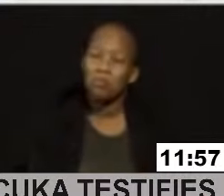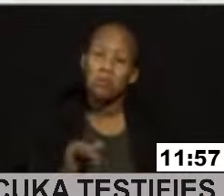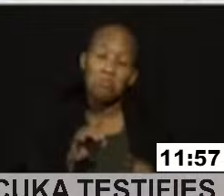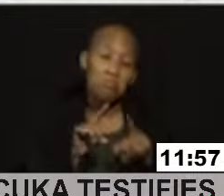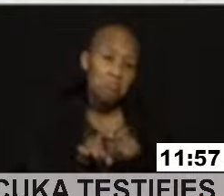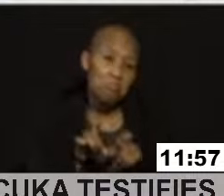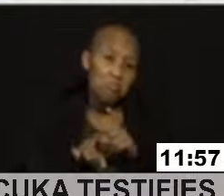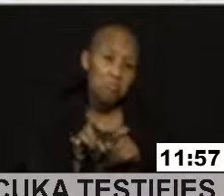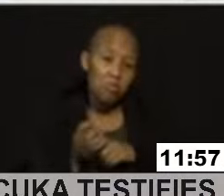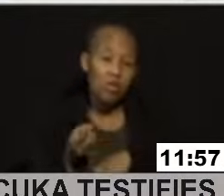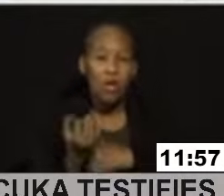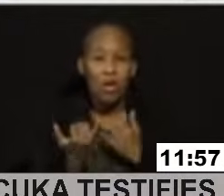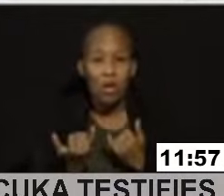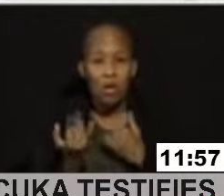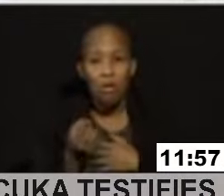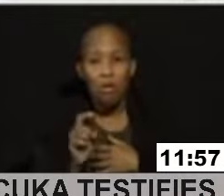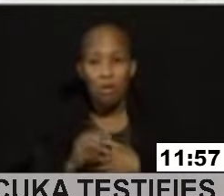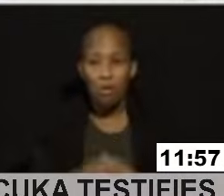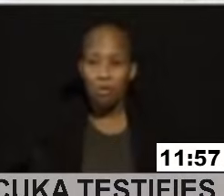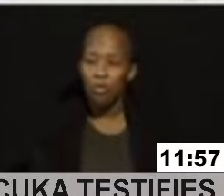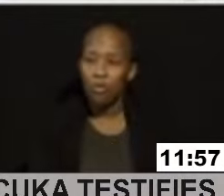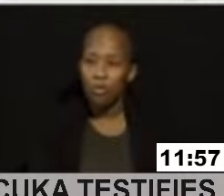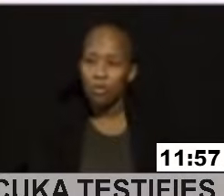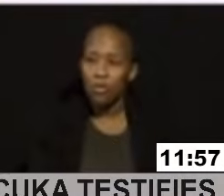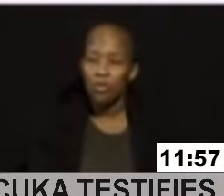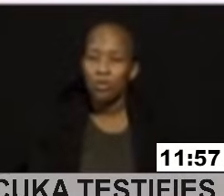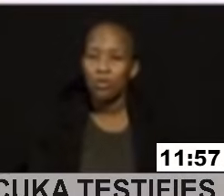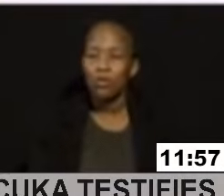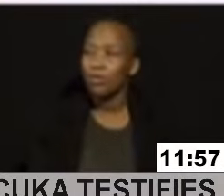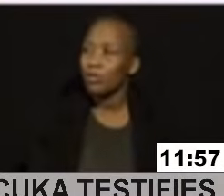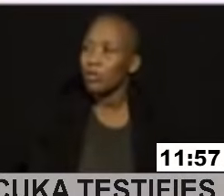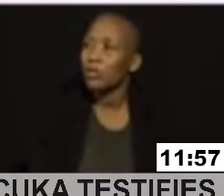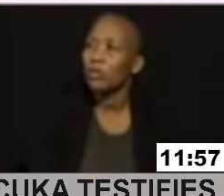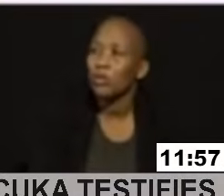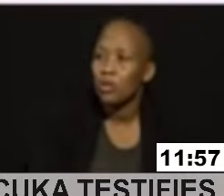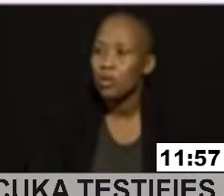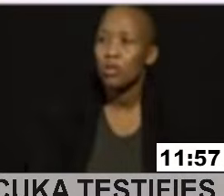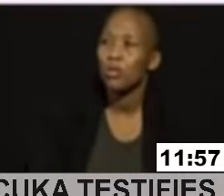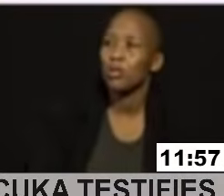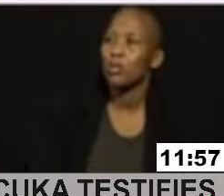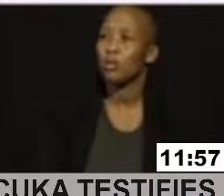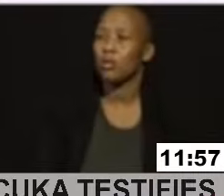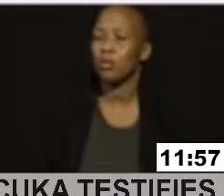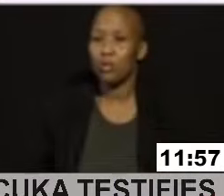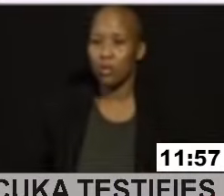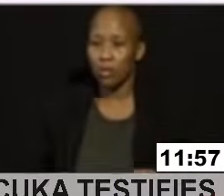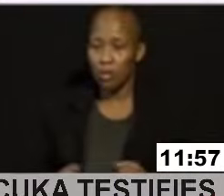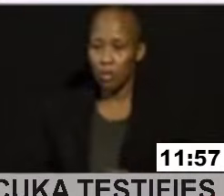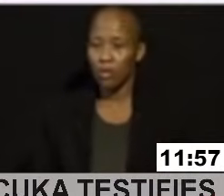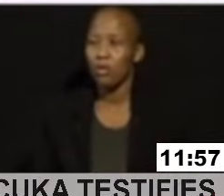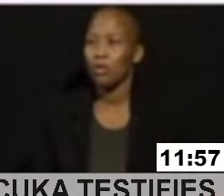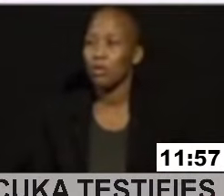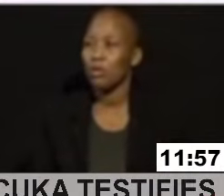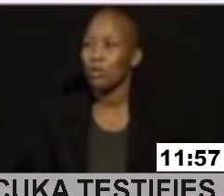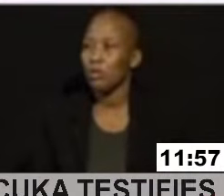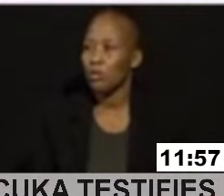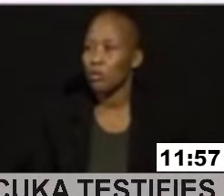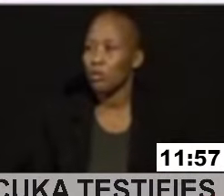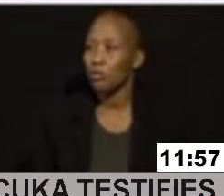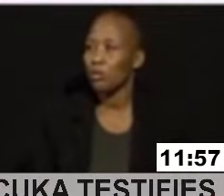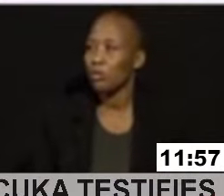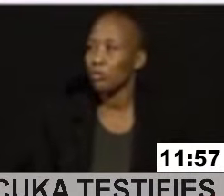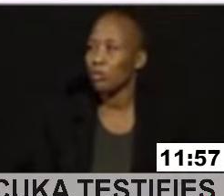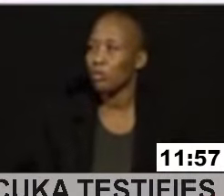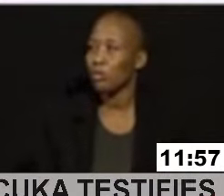questions now to Mr. Ngcuka or Thank wait. you, Mr. Pana. Mr. Siminya, are there any questions to put? Oh,